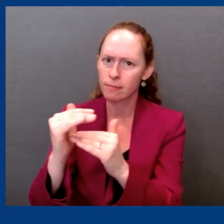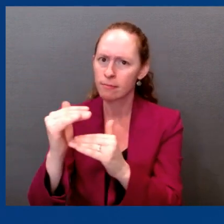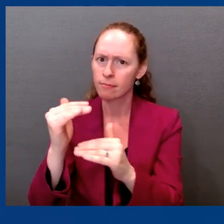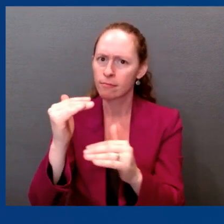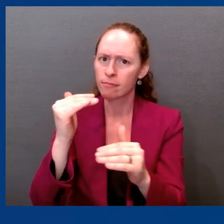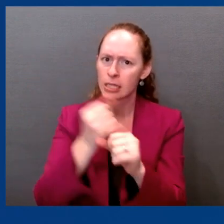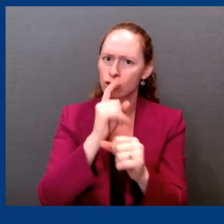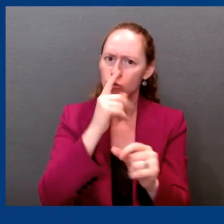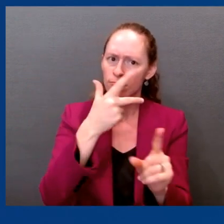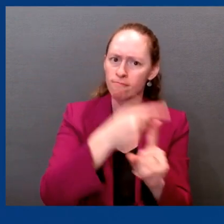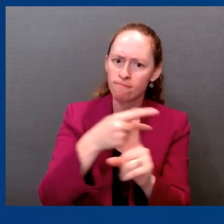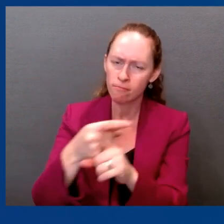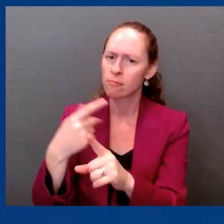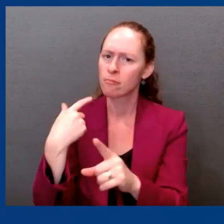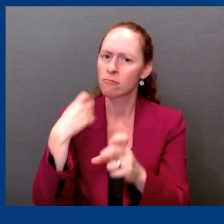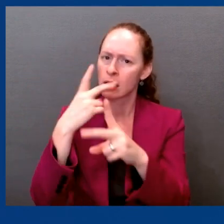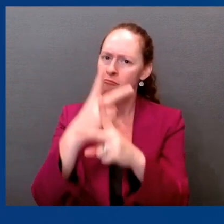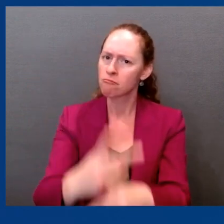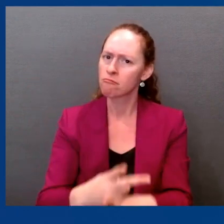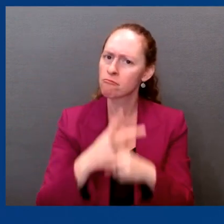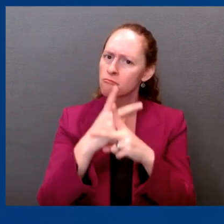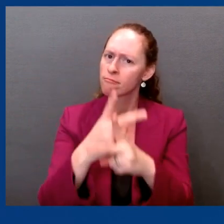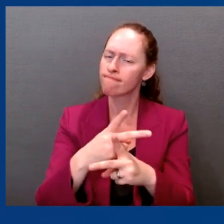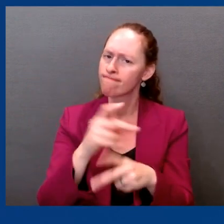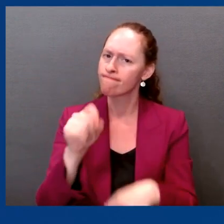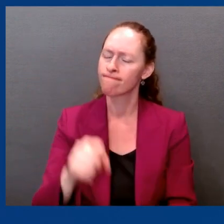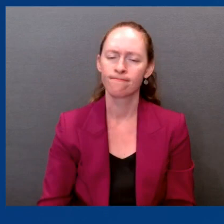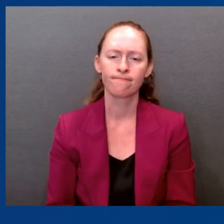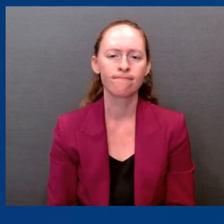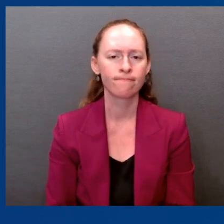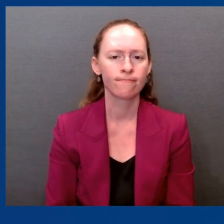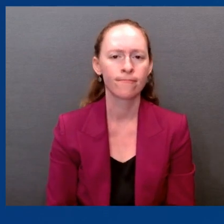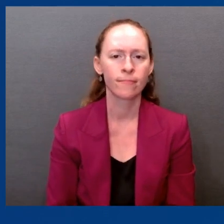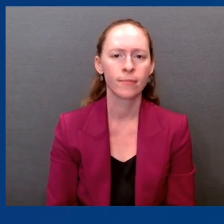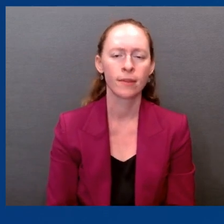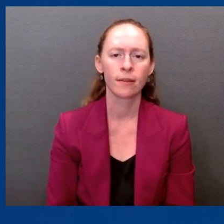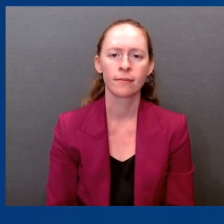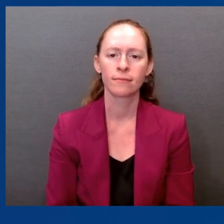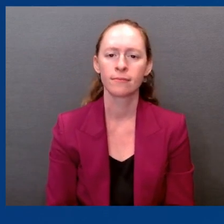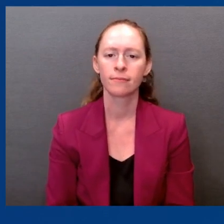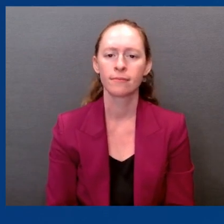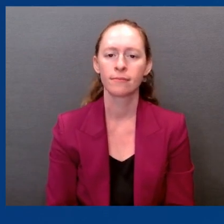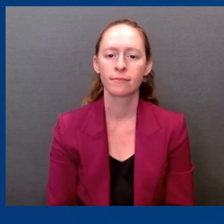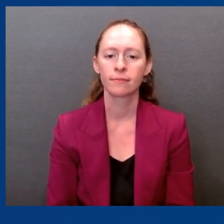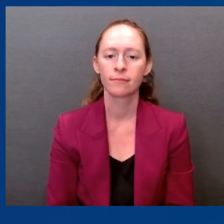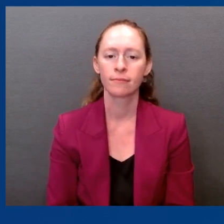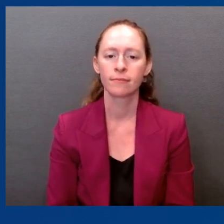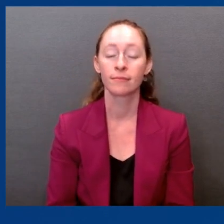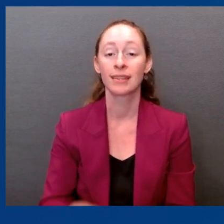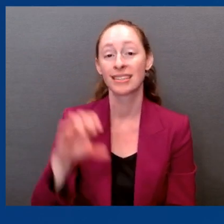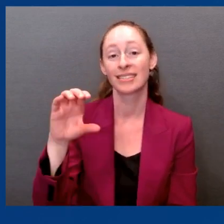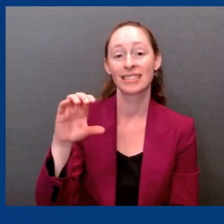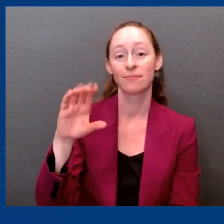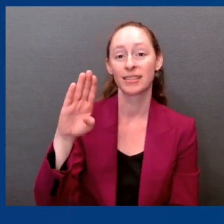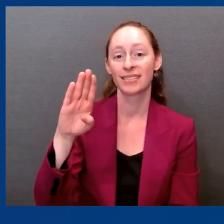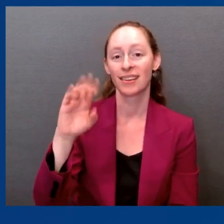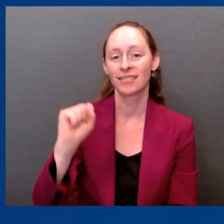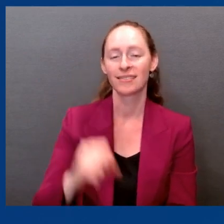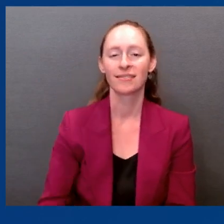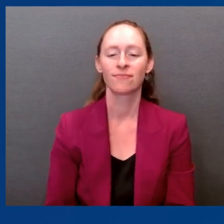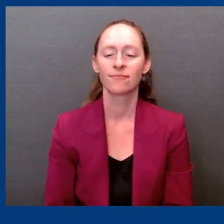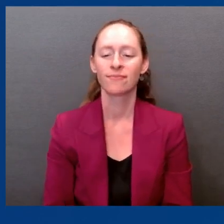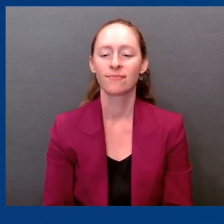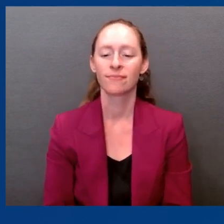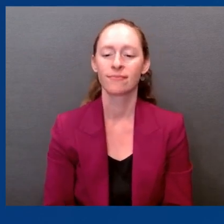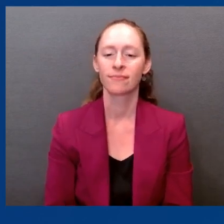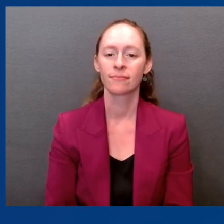Great. Kevin? Let's go to Alex Tin at CBS. Hi, thanks for taking my question. Following